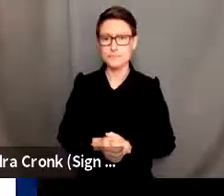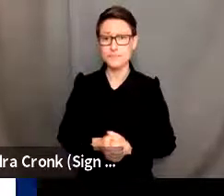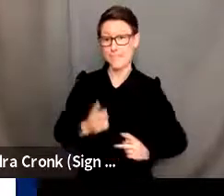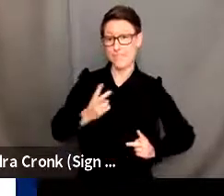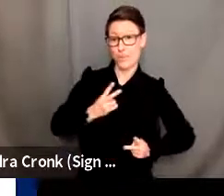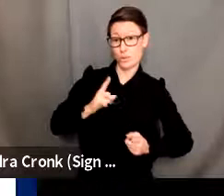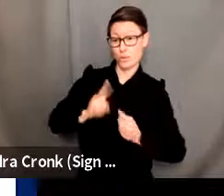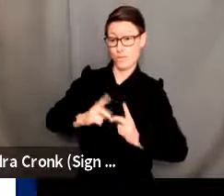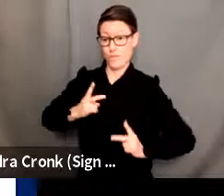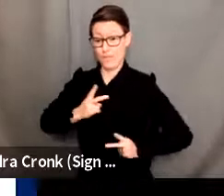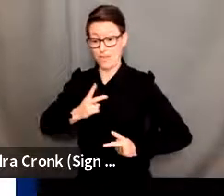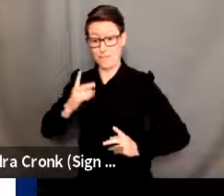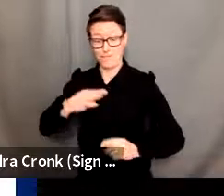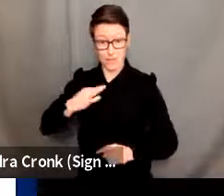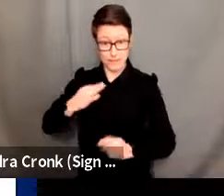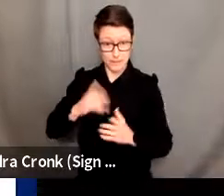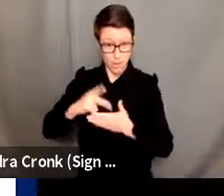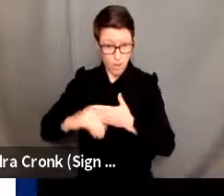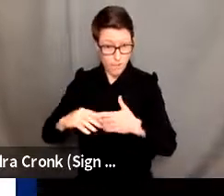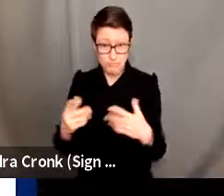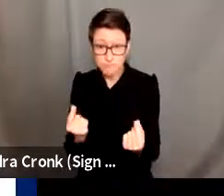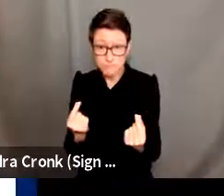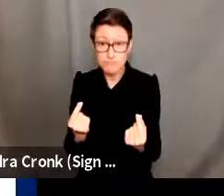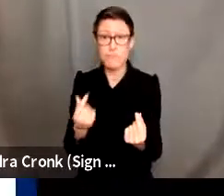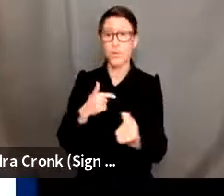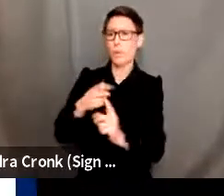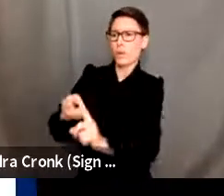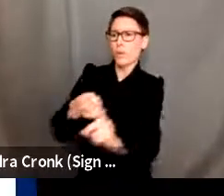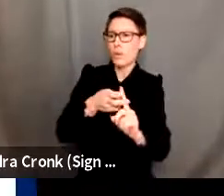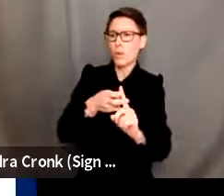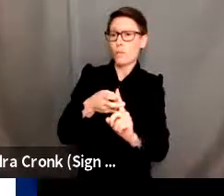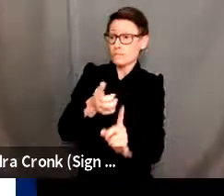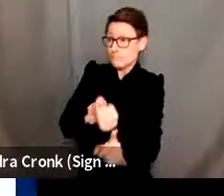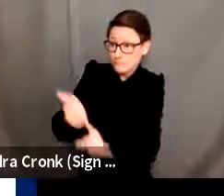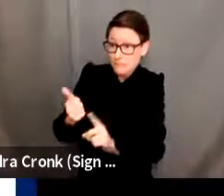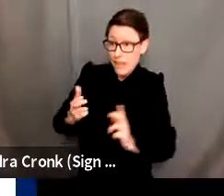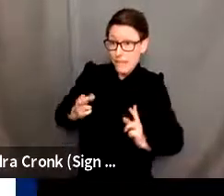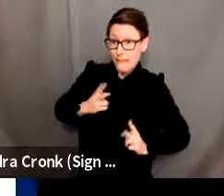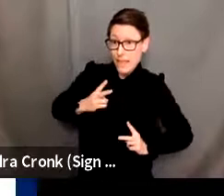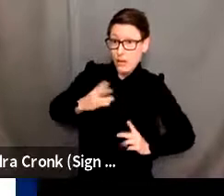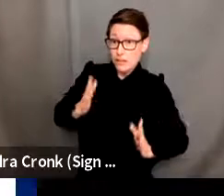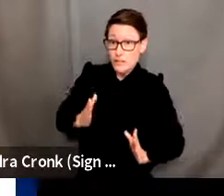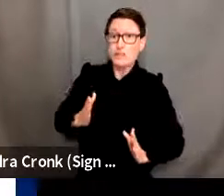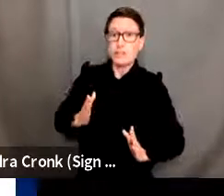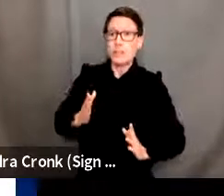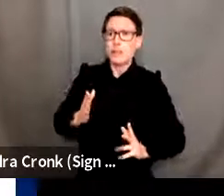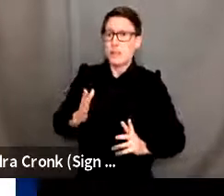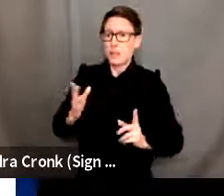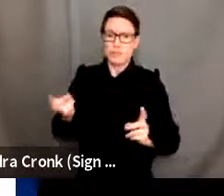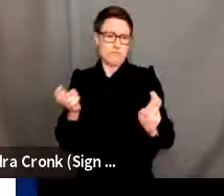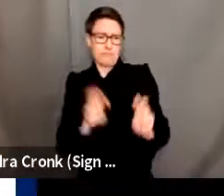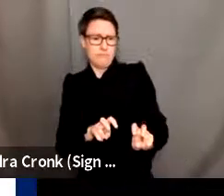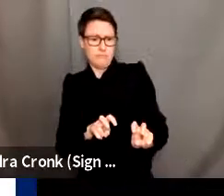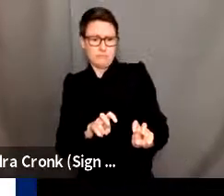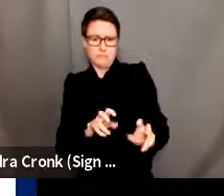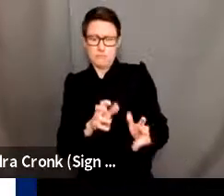is, it's a program that recruits veterans to go through and spend some time with our veterans. The way